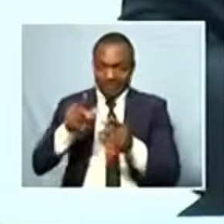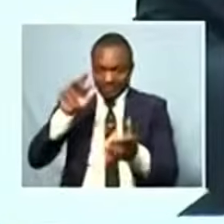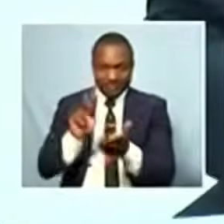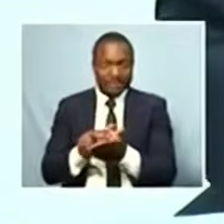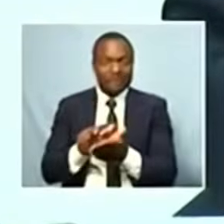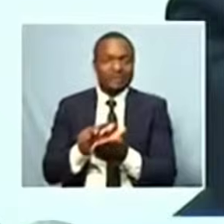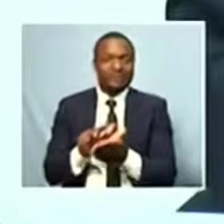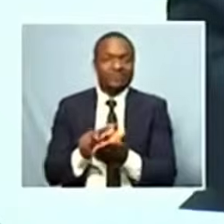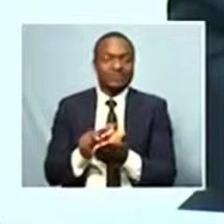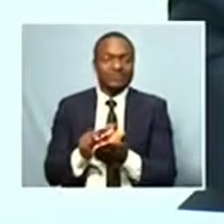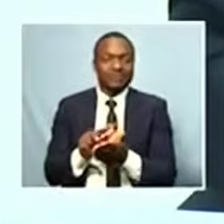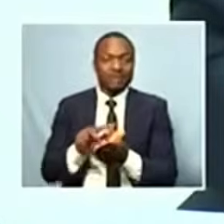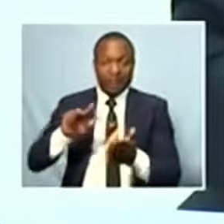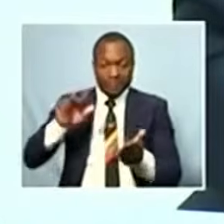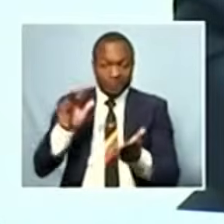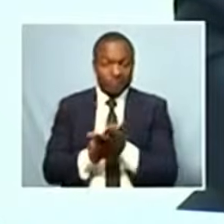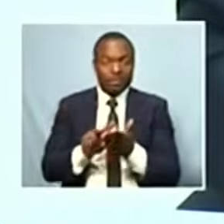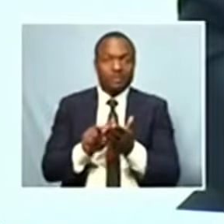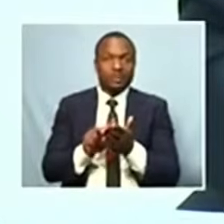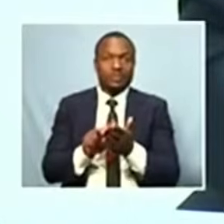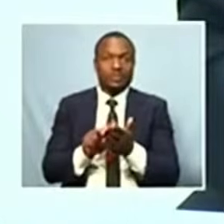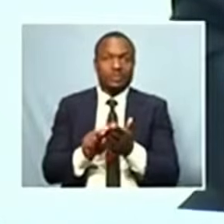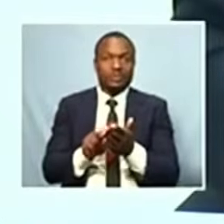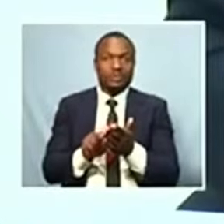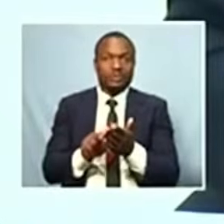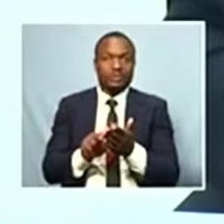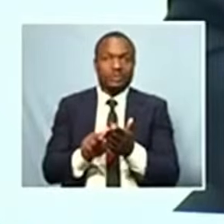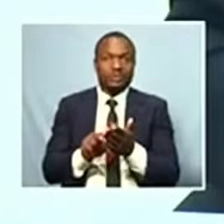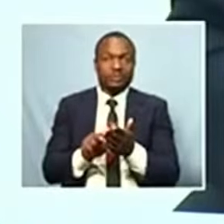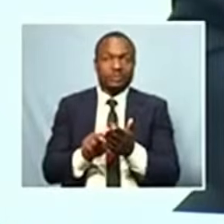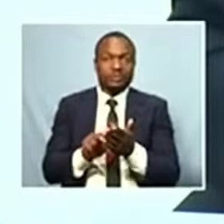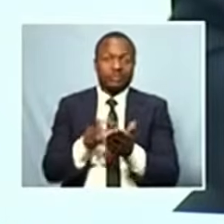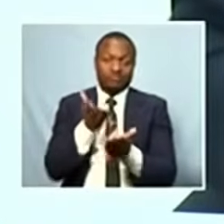legal opinion, clearance of the addendums for extension.